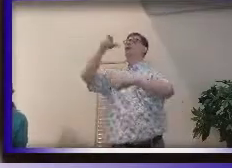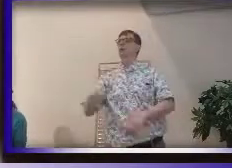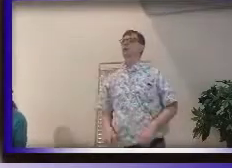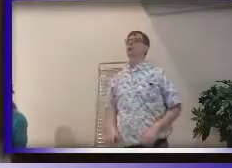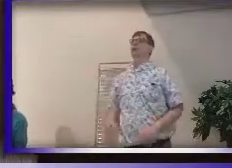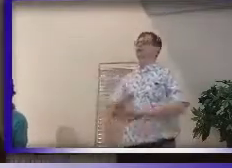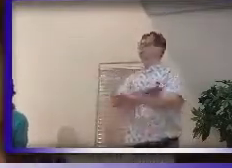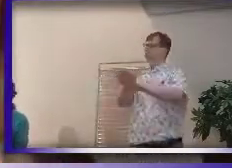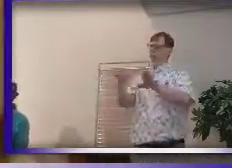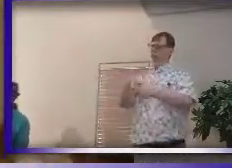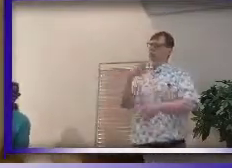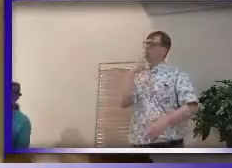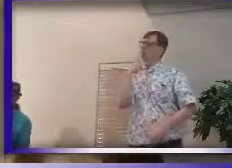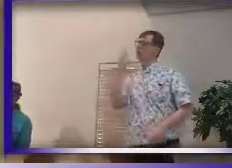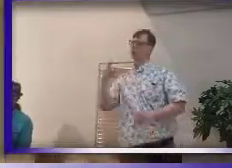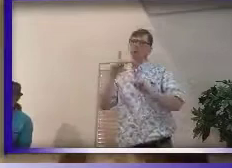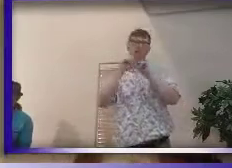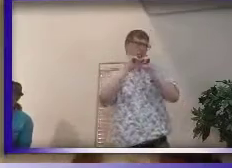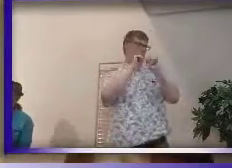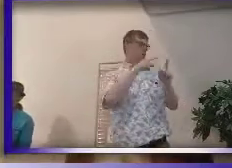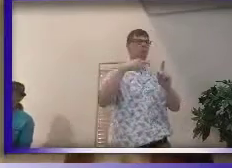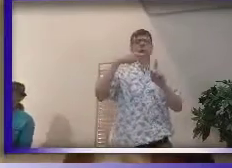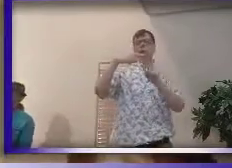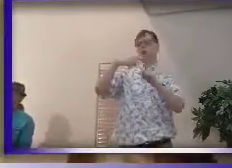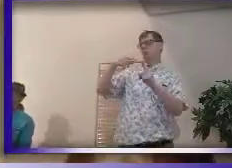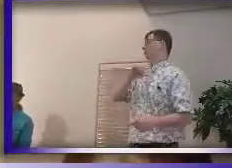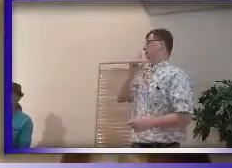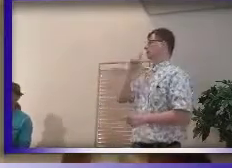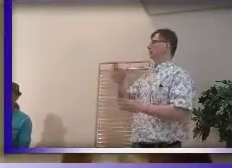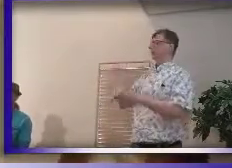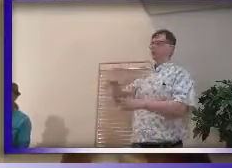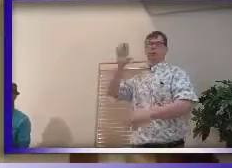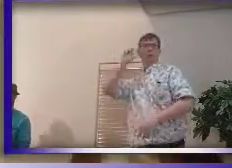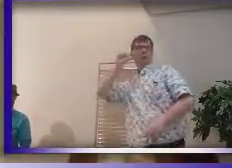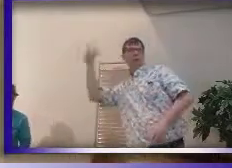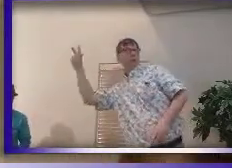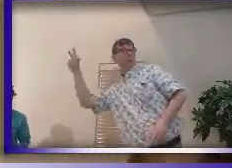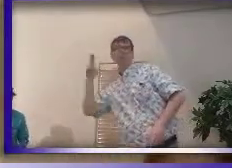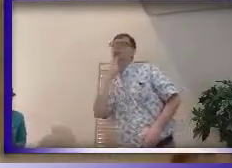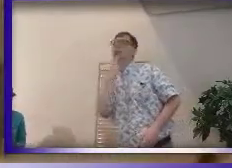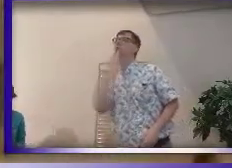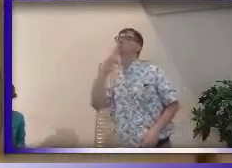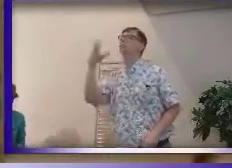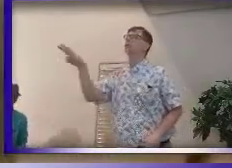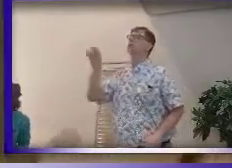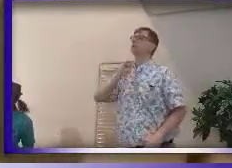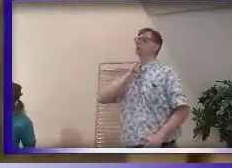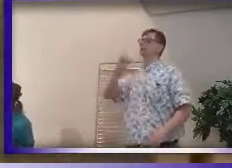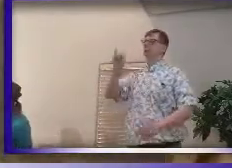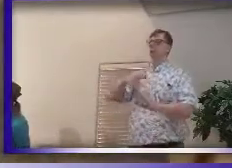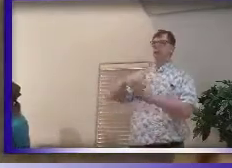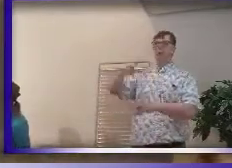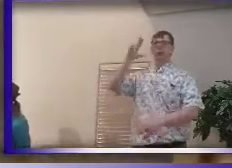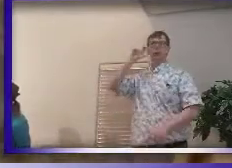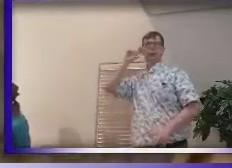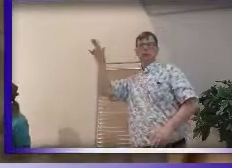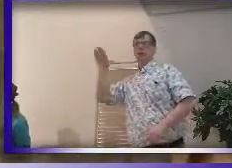voice talking to me and now people think I'm hearing voices. I do. I hear my own voice right now.